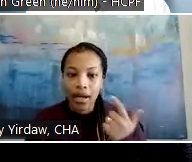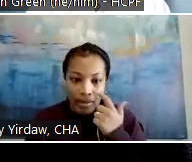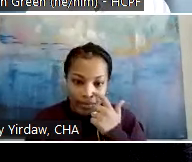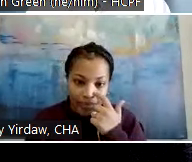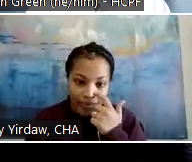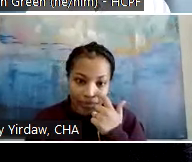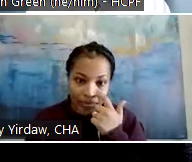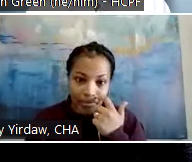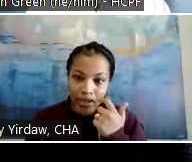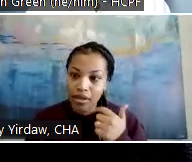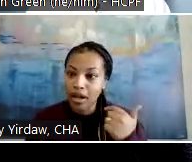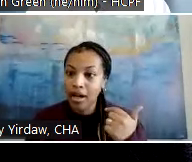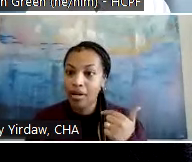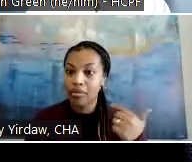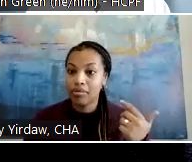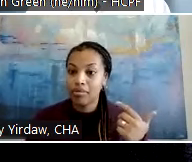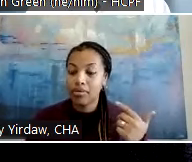provide